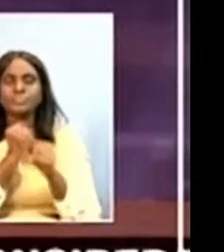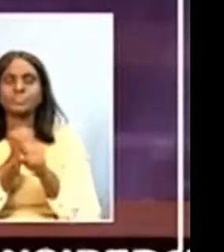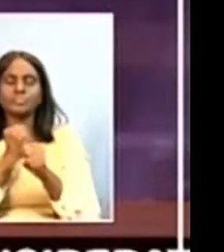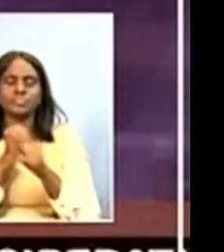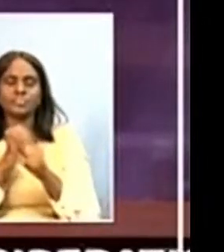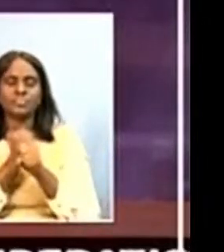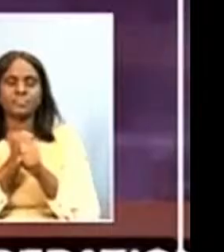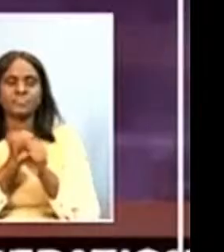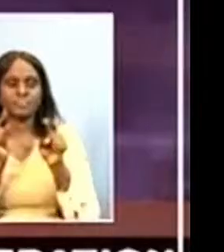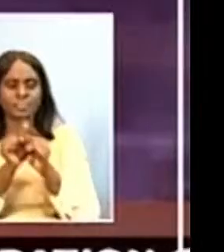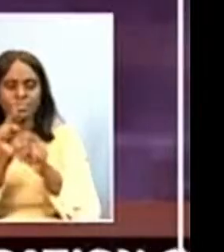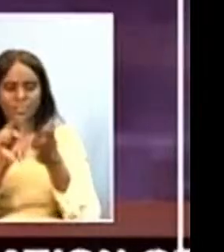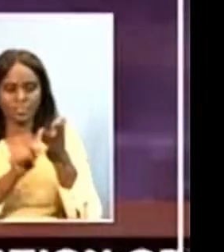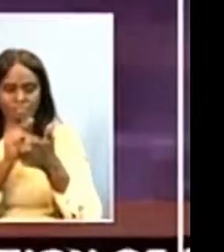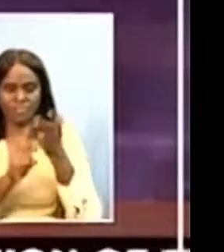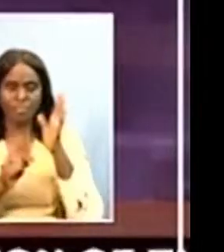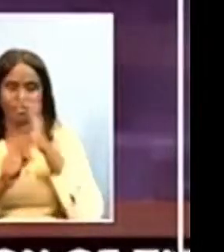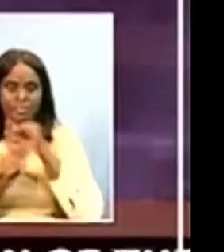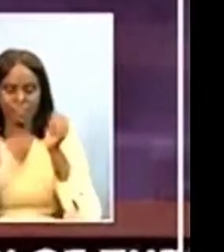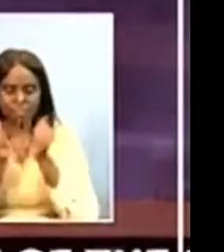and termination and